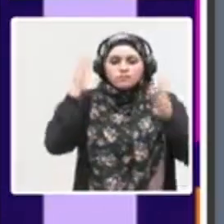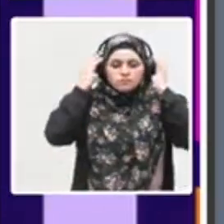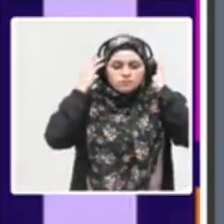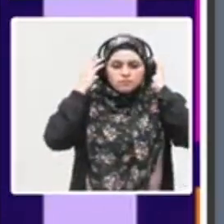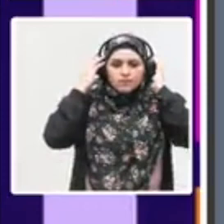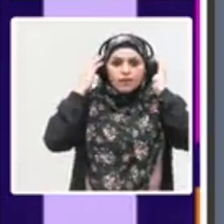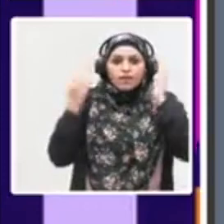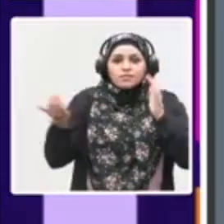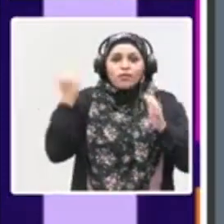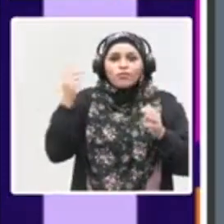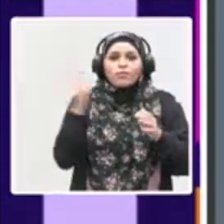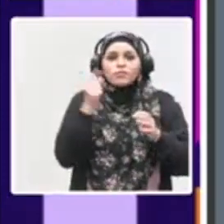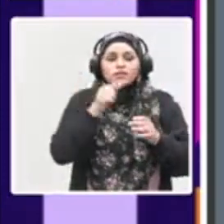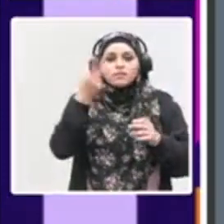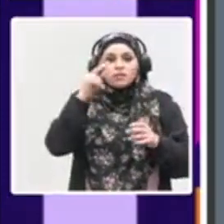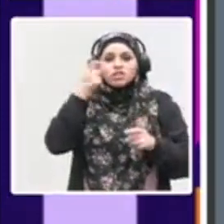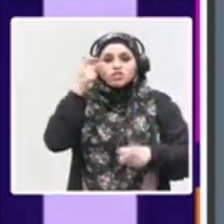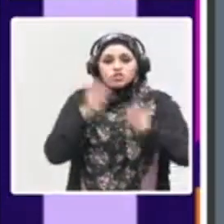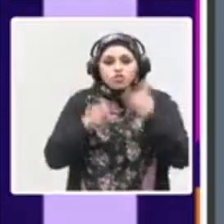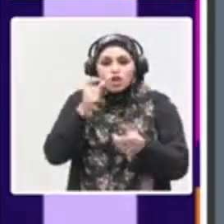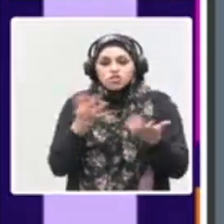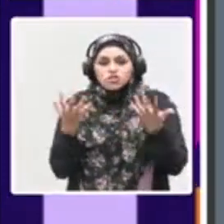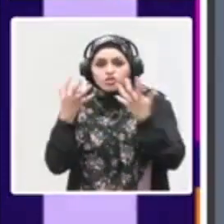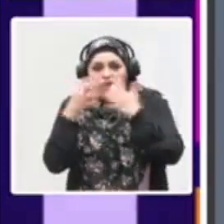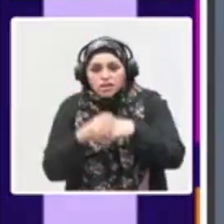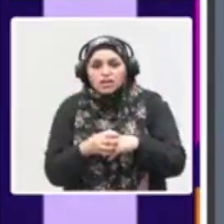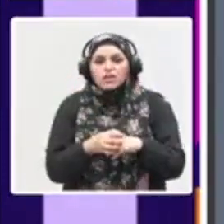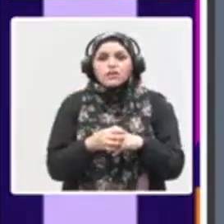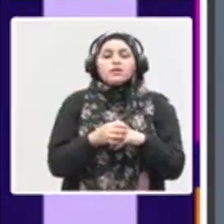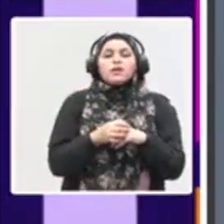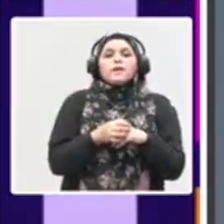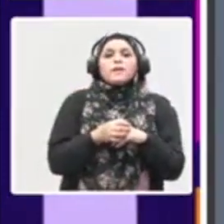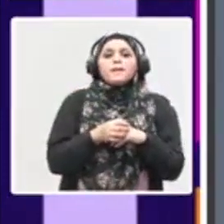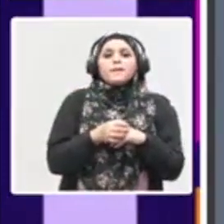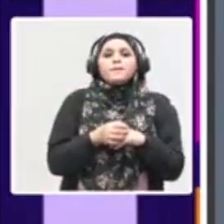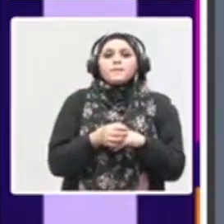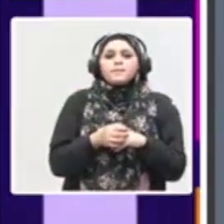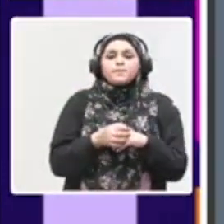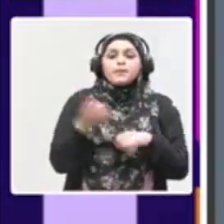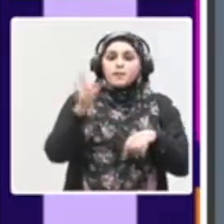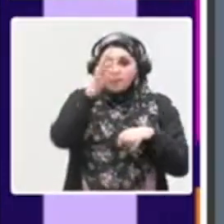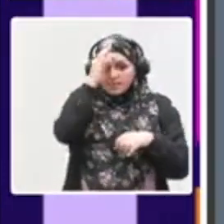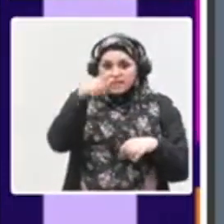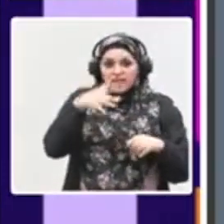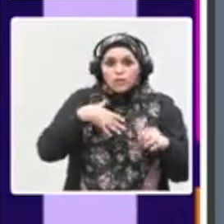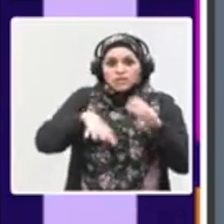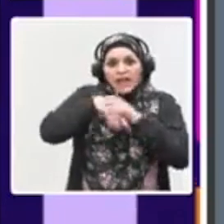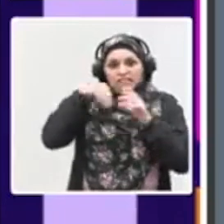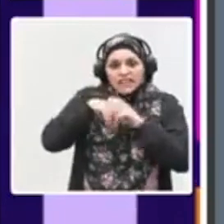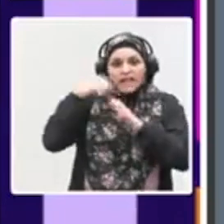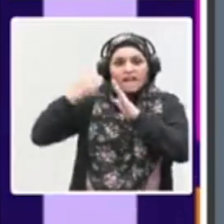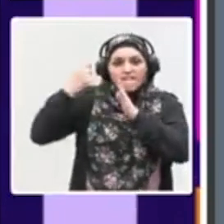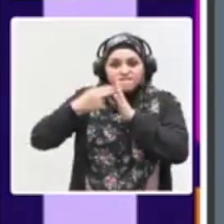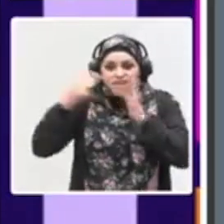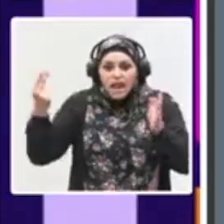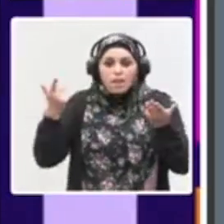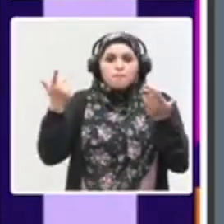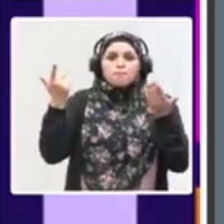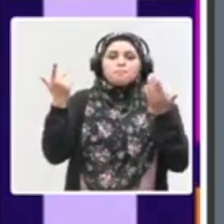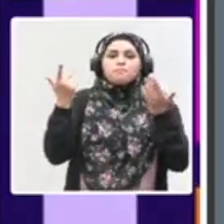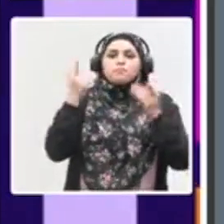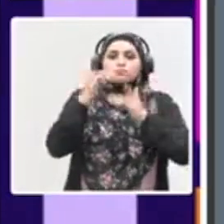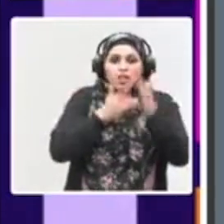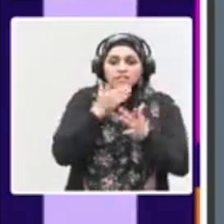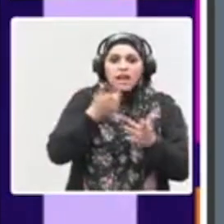TV production to upstate New York would be financially competitive with what was on offer elsewhere around the region.